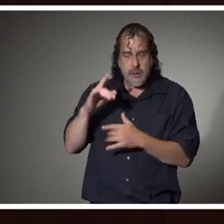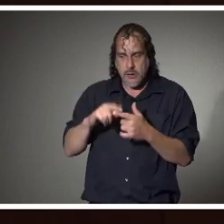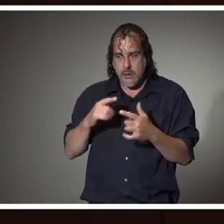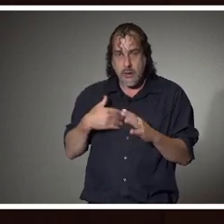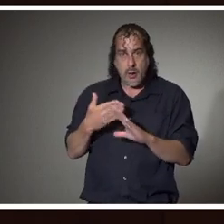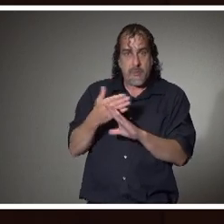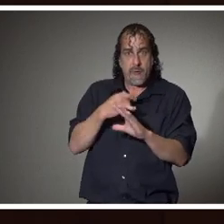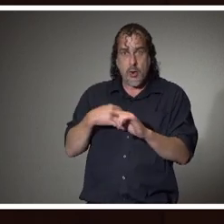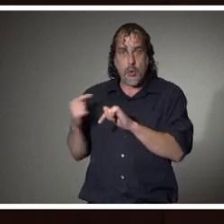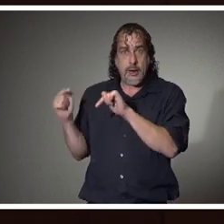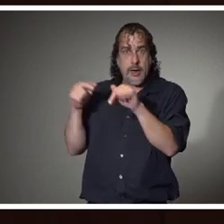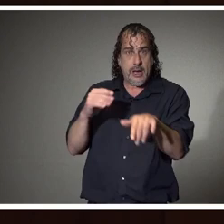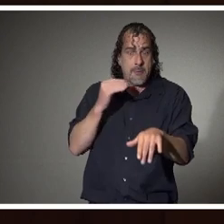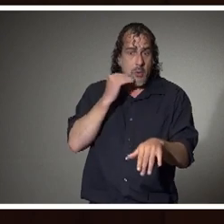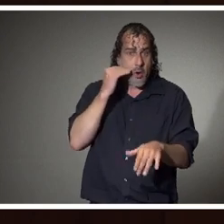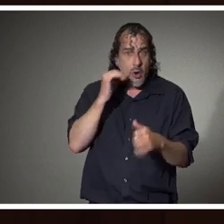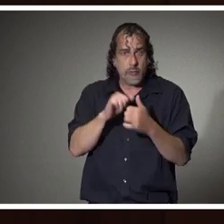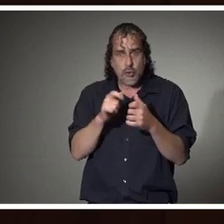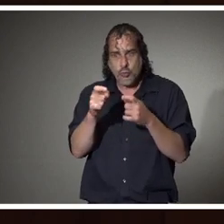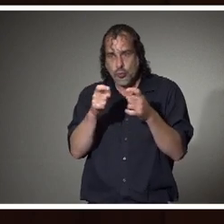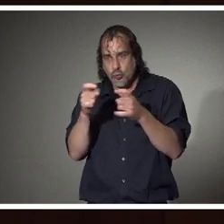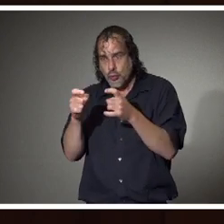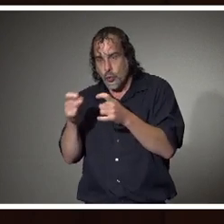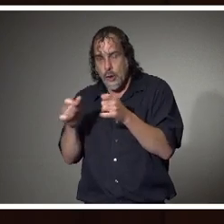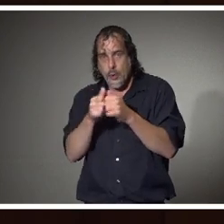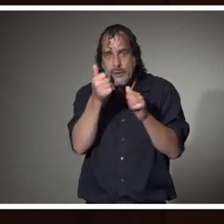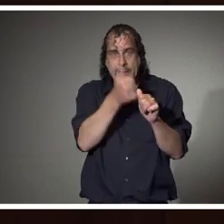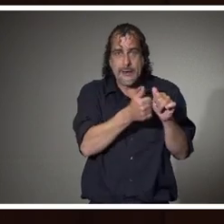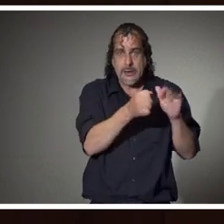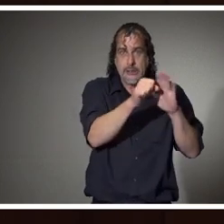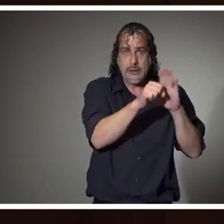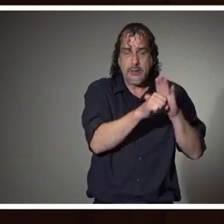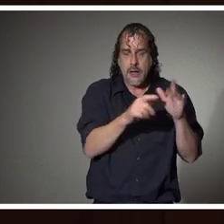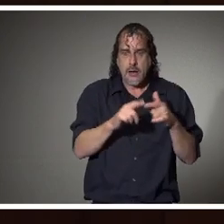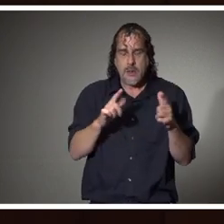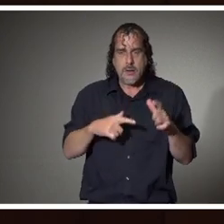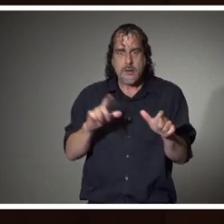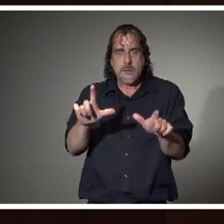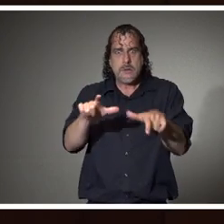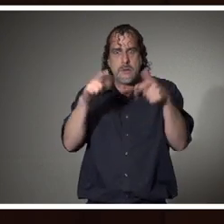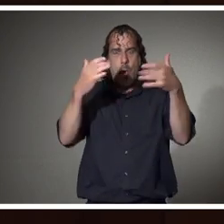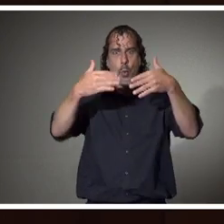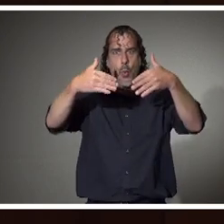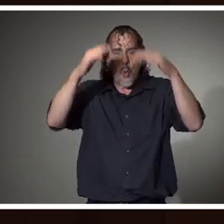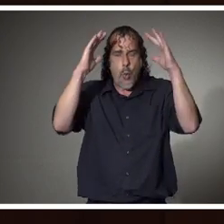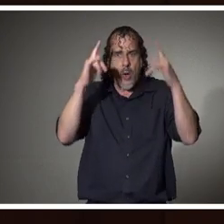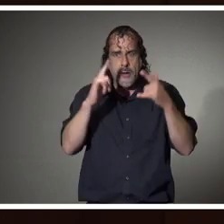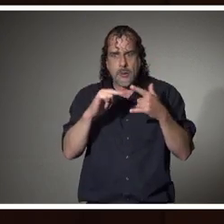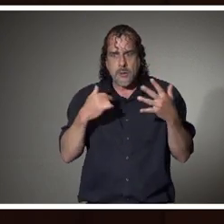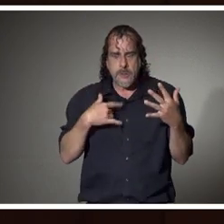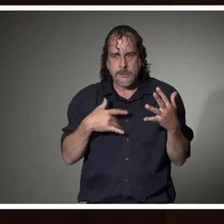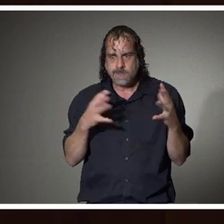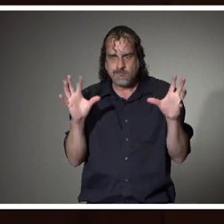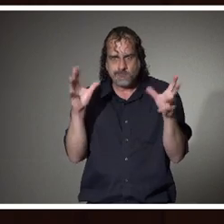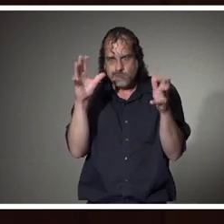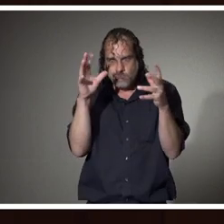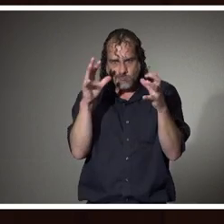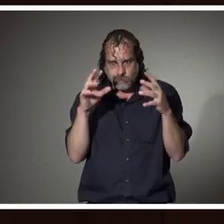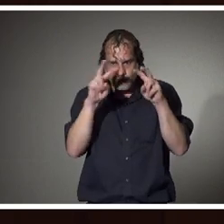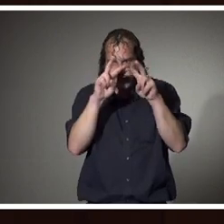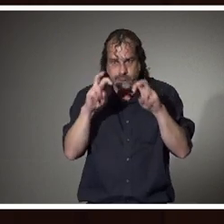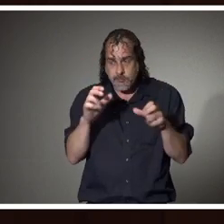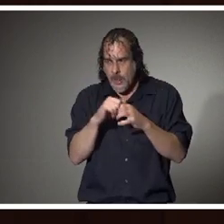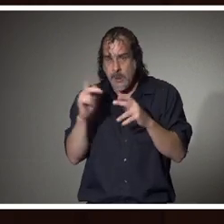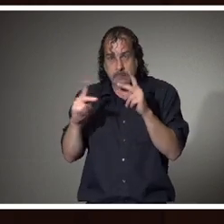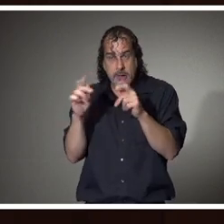left to come home to deal with this in our home states, the magnitude of that and the way that we put it together through people